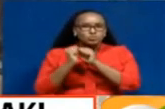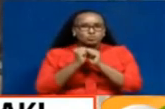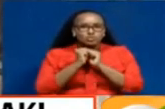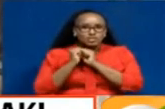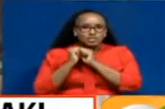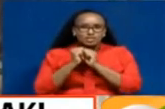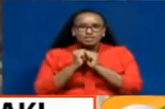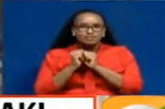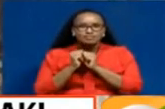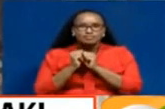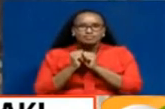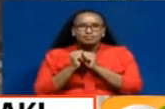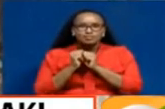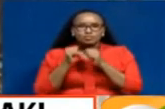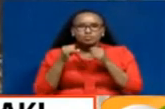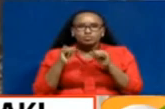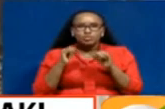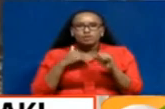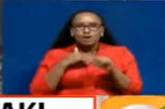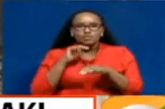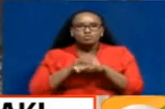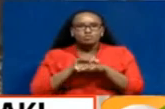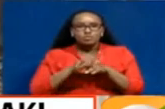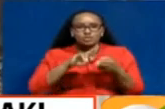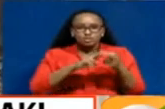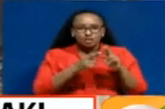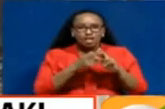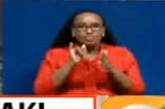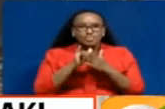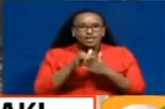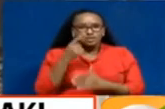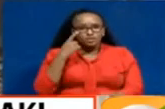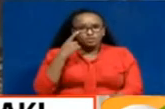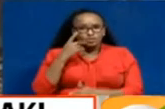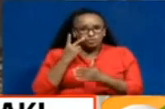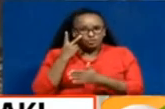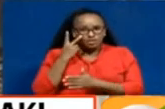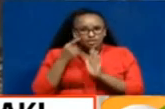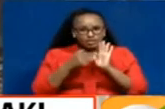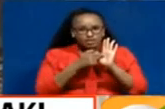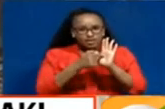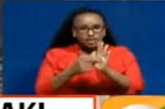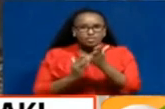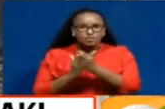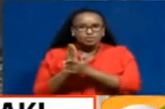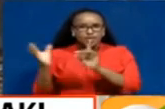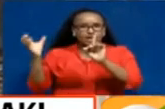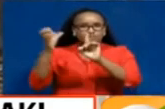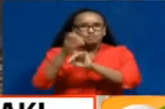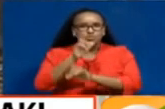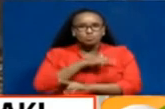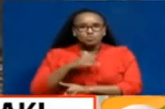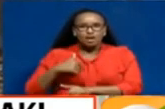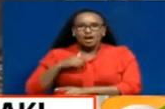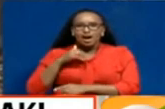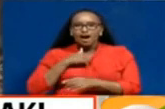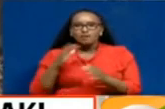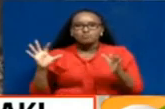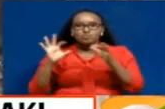our long-standing relations. This was seen through the achievement that you have jointly